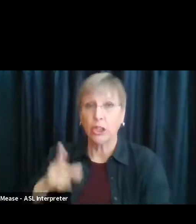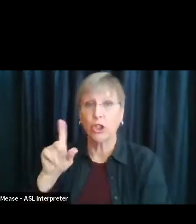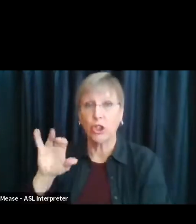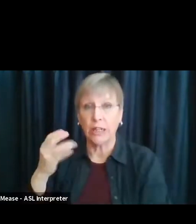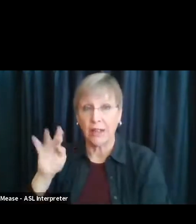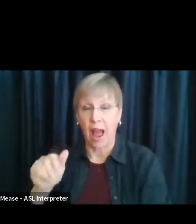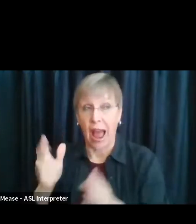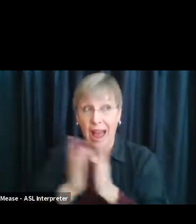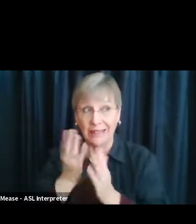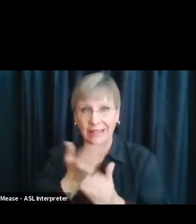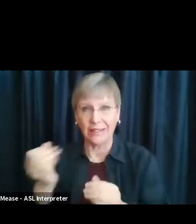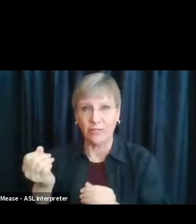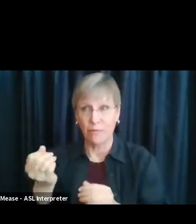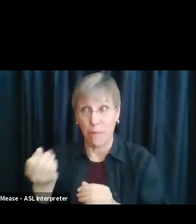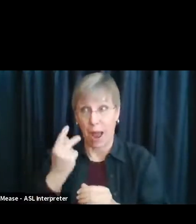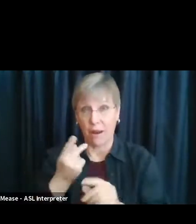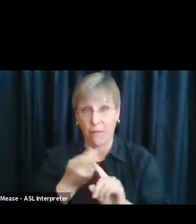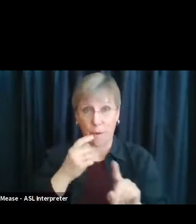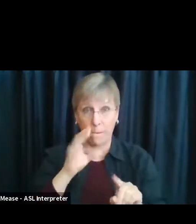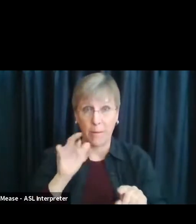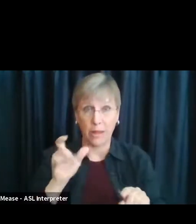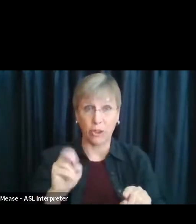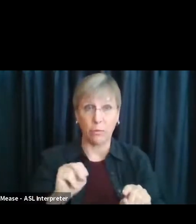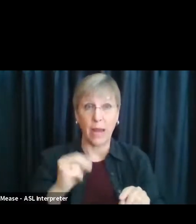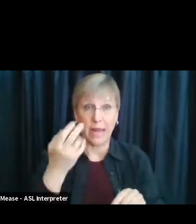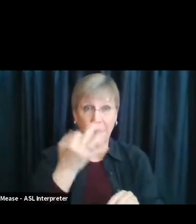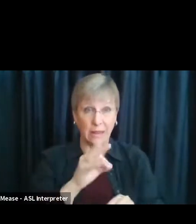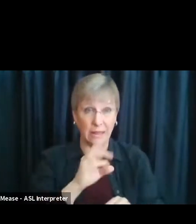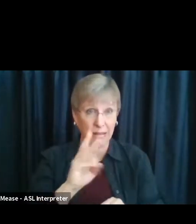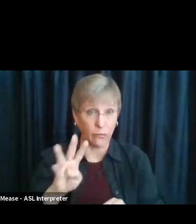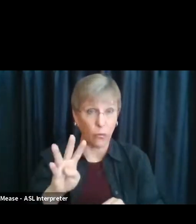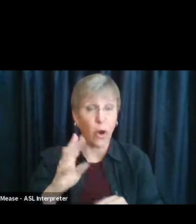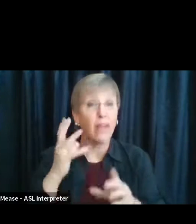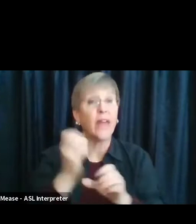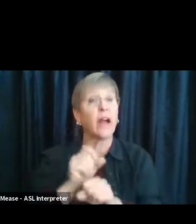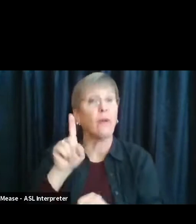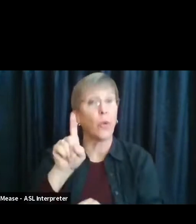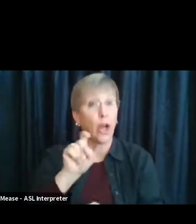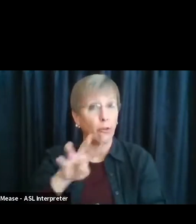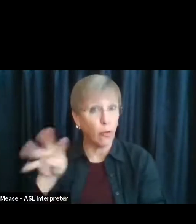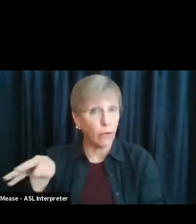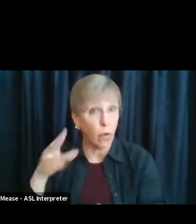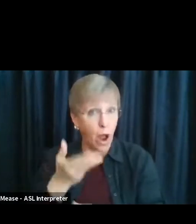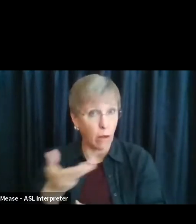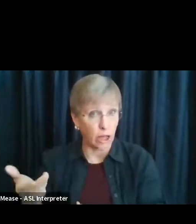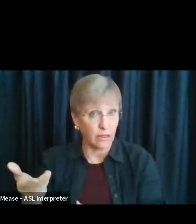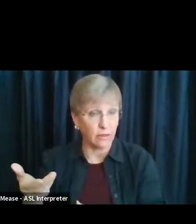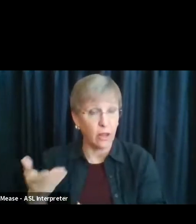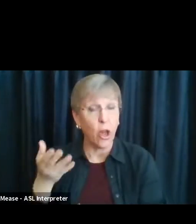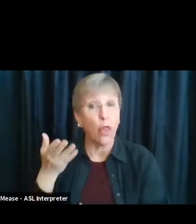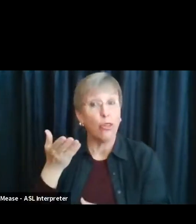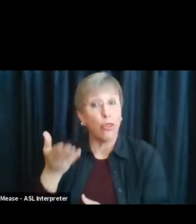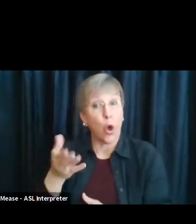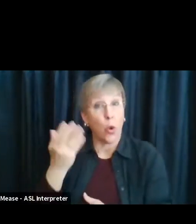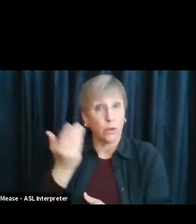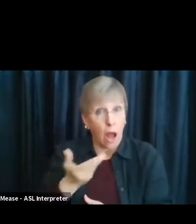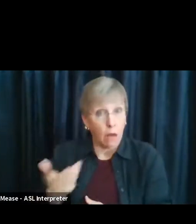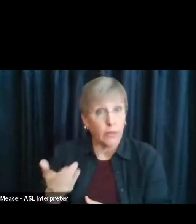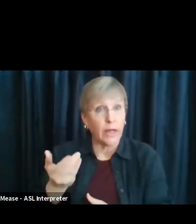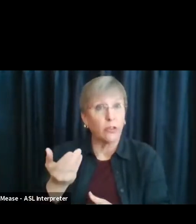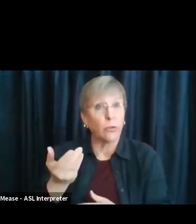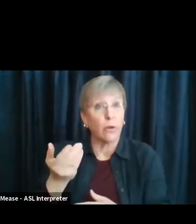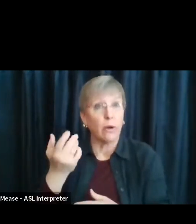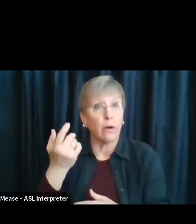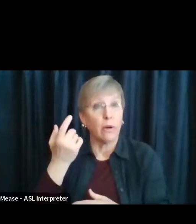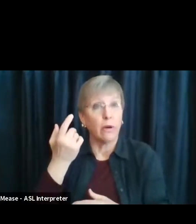in 1974, they got 144 objects. And those objects were for some